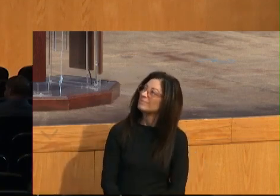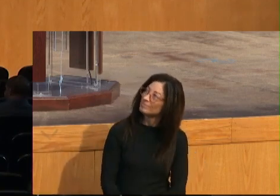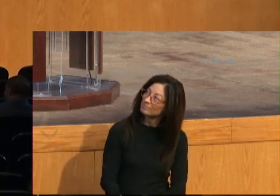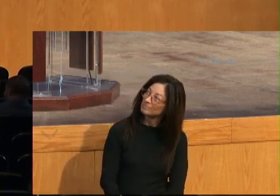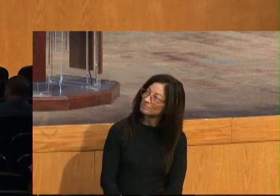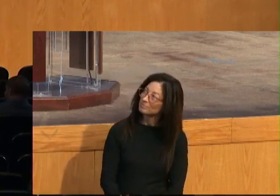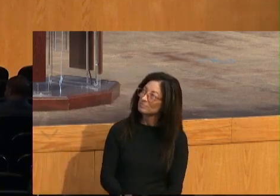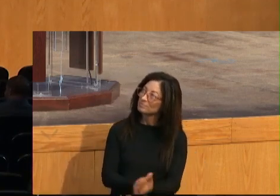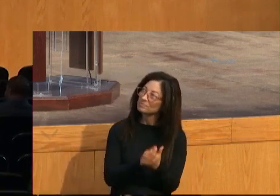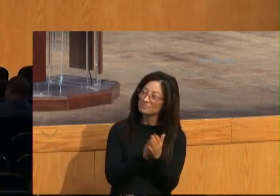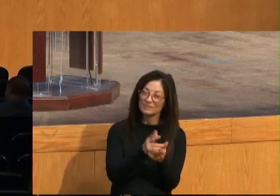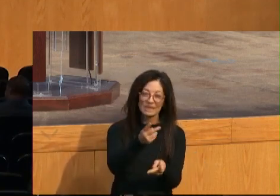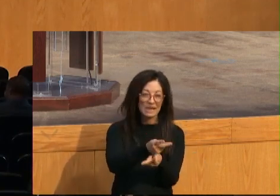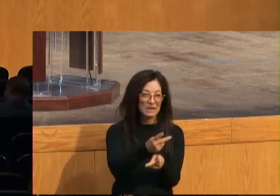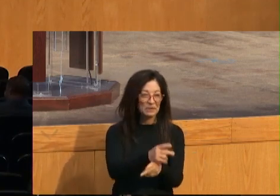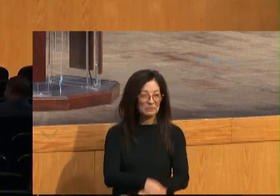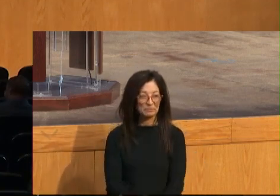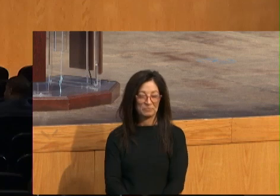Here's Deb.